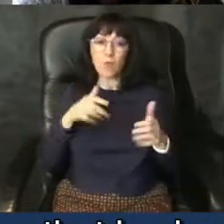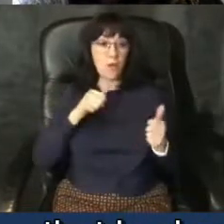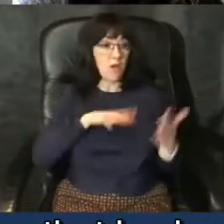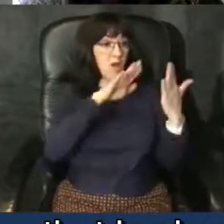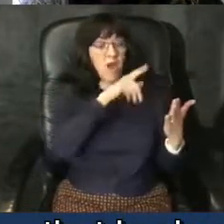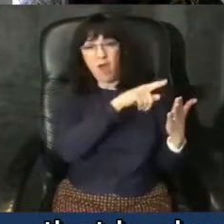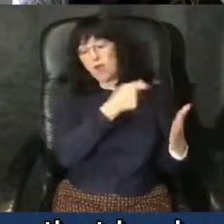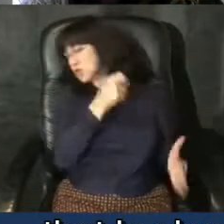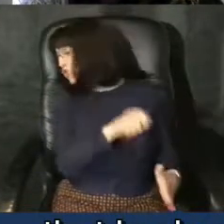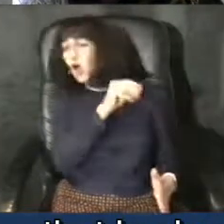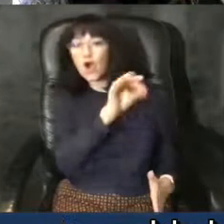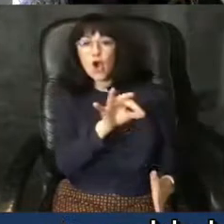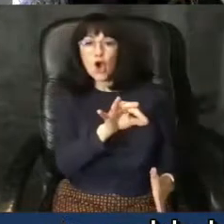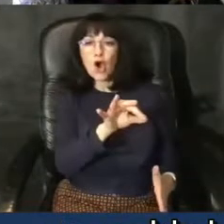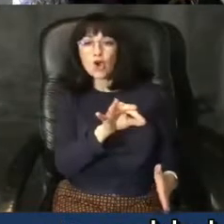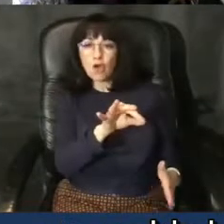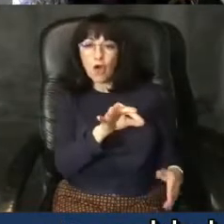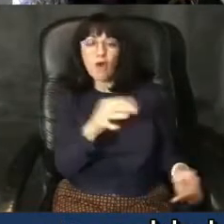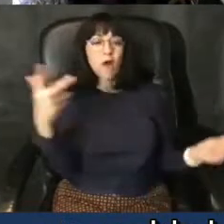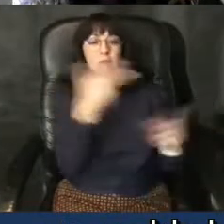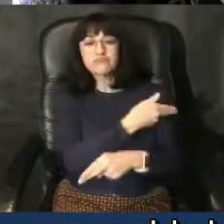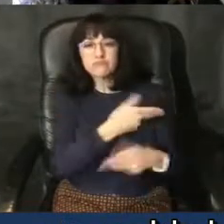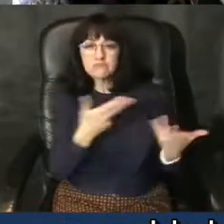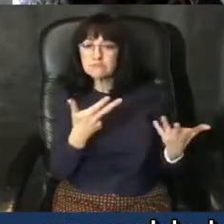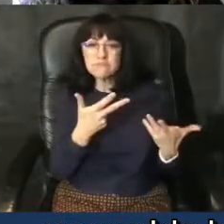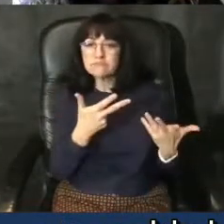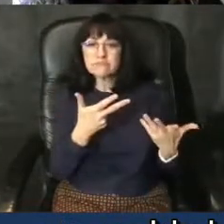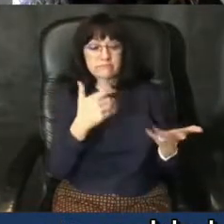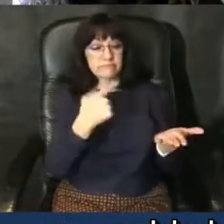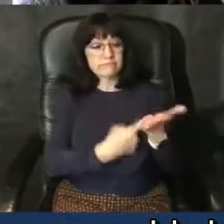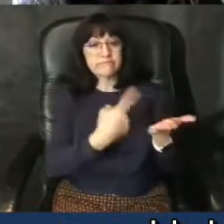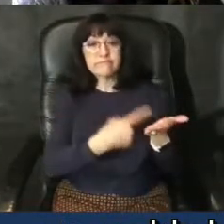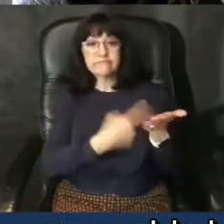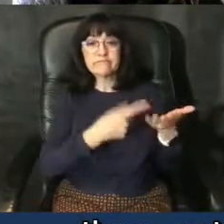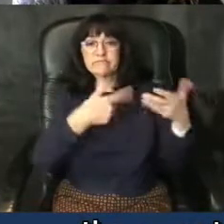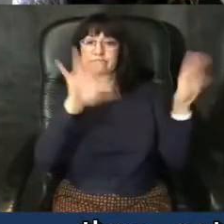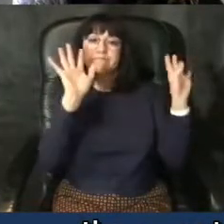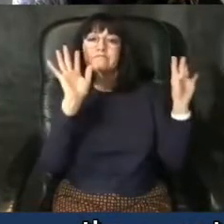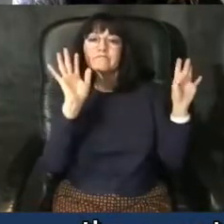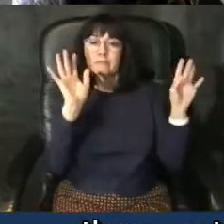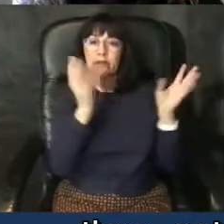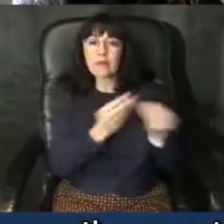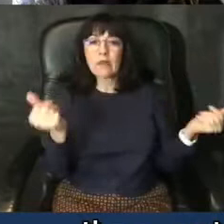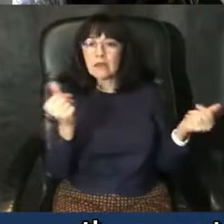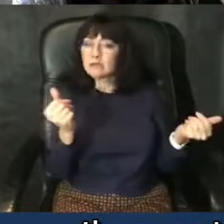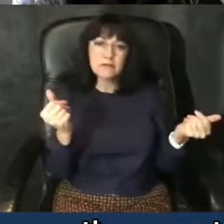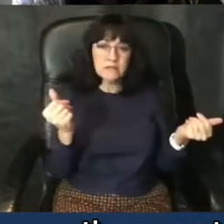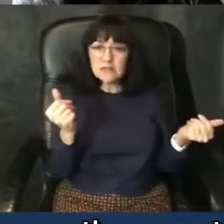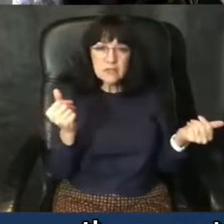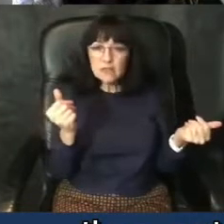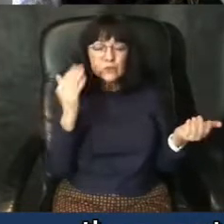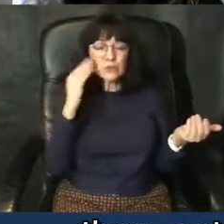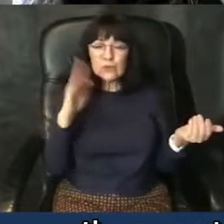dealing with 18-year-olds to 26-year-olds, because they want to be left alone, and at the same time, actually even 16-year-olds,